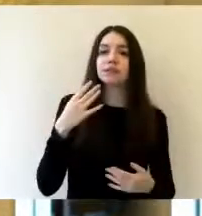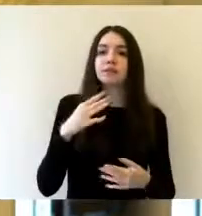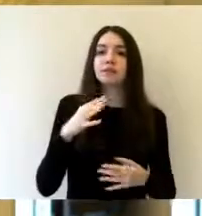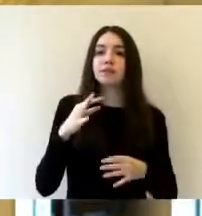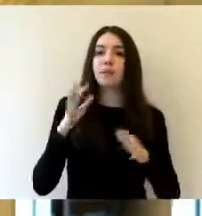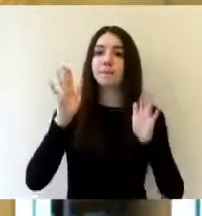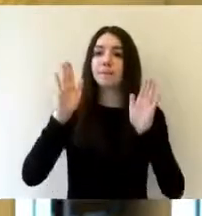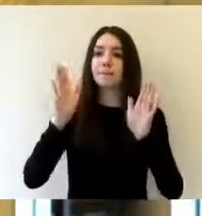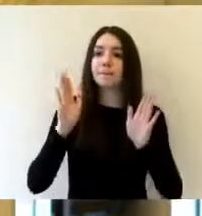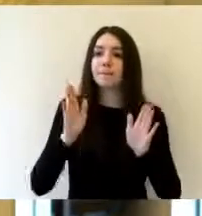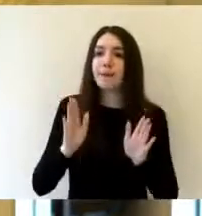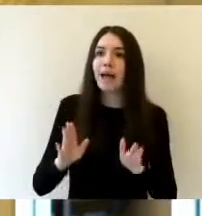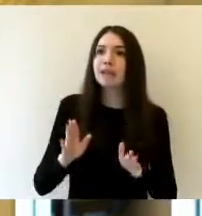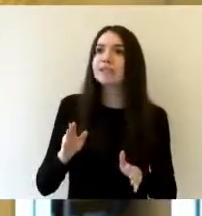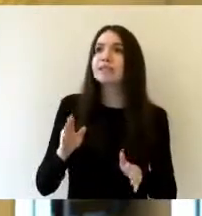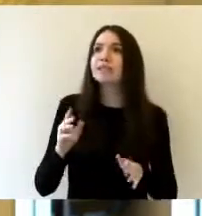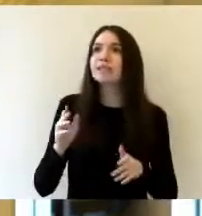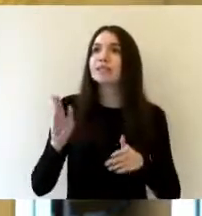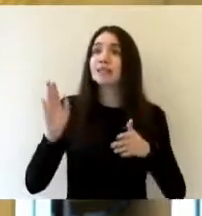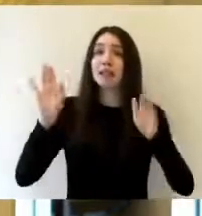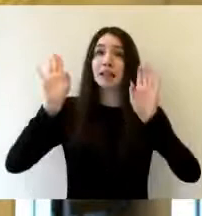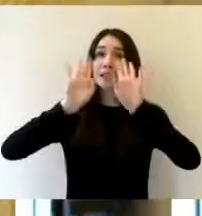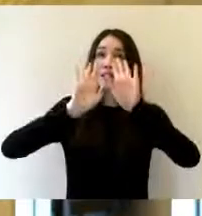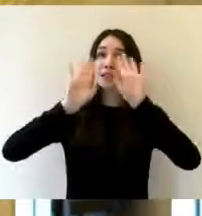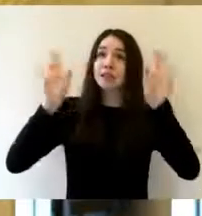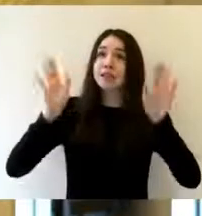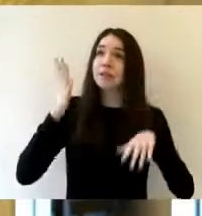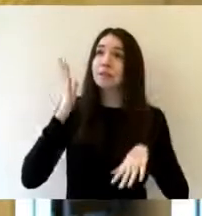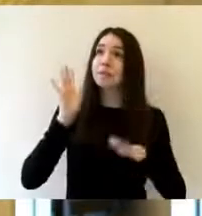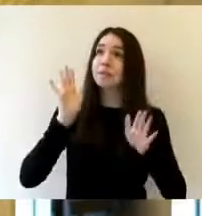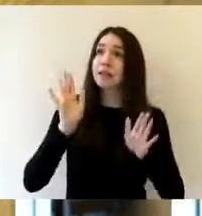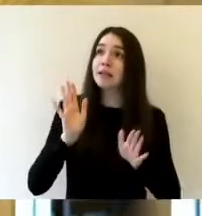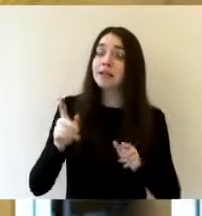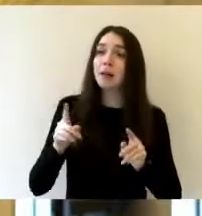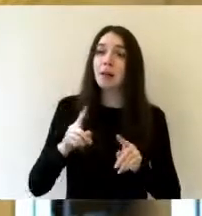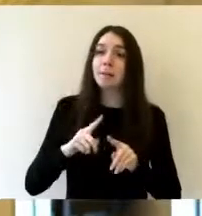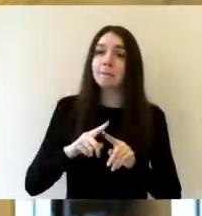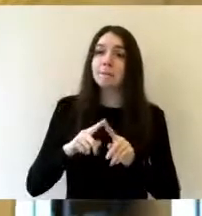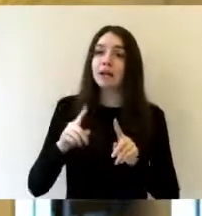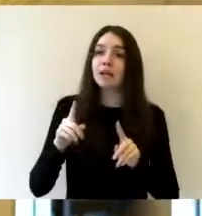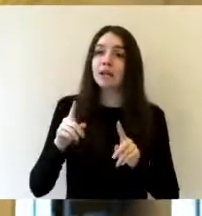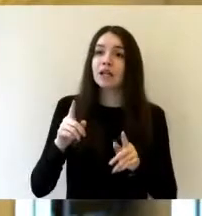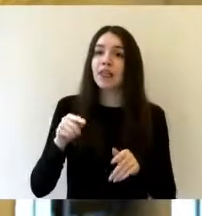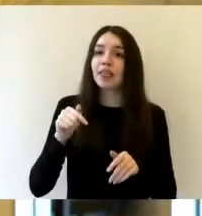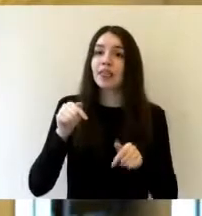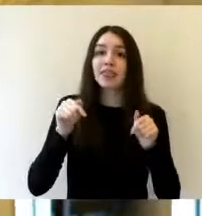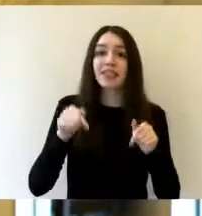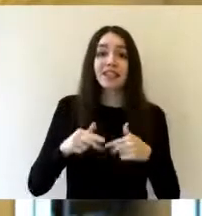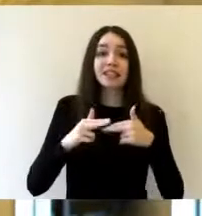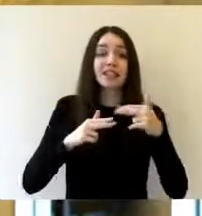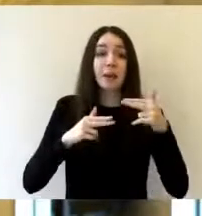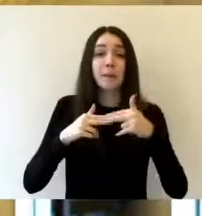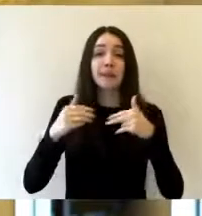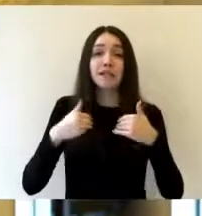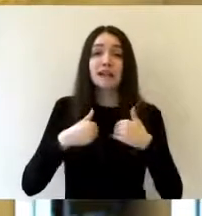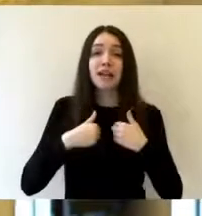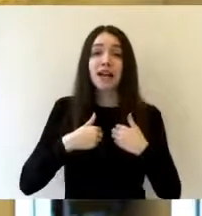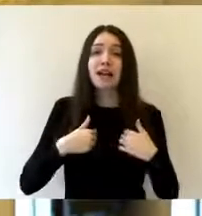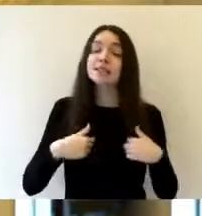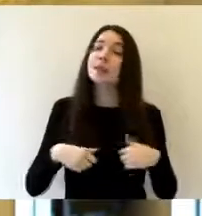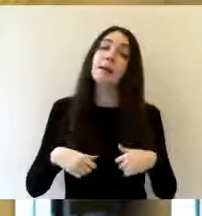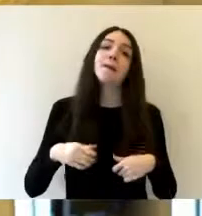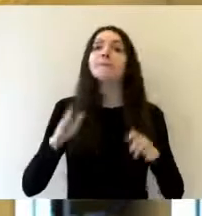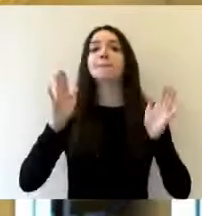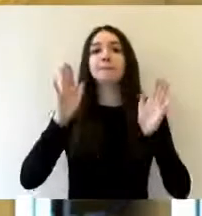the ceiling are amazing, but the Enoch Pratt Free Library's central branch here, it has like some of the best examples